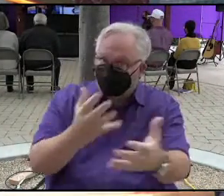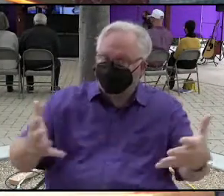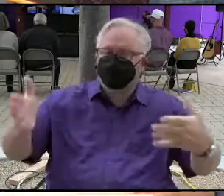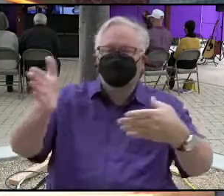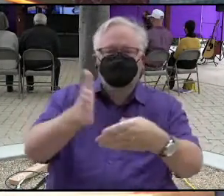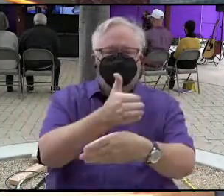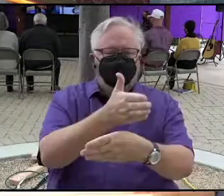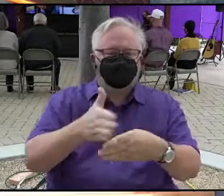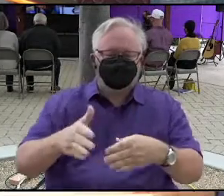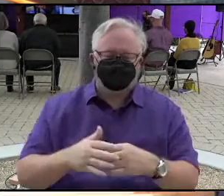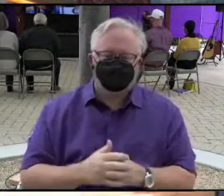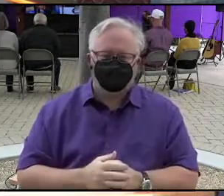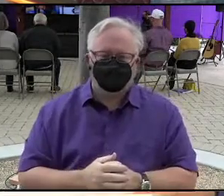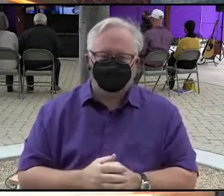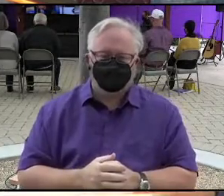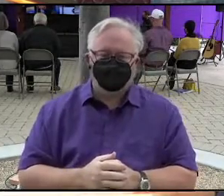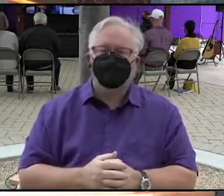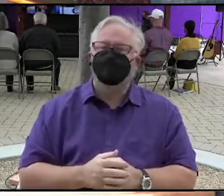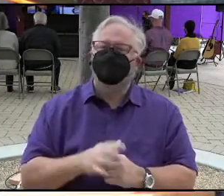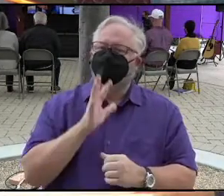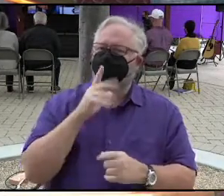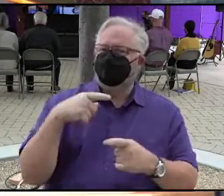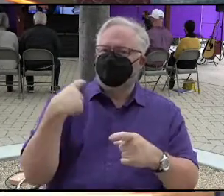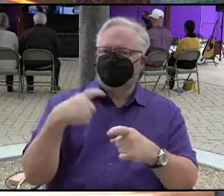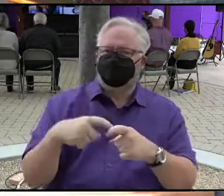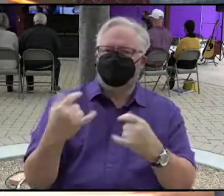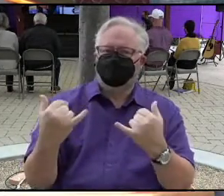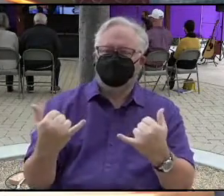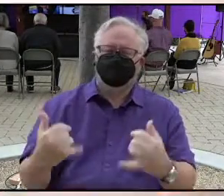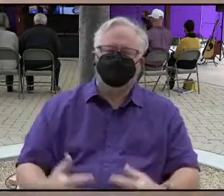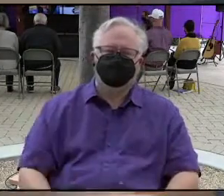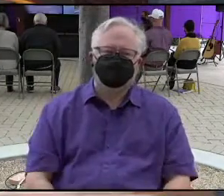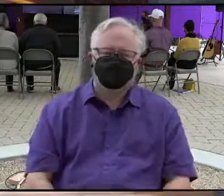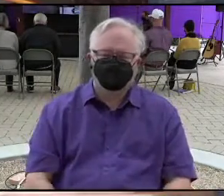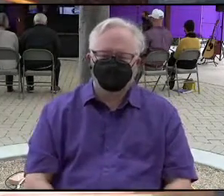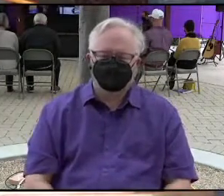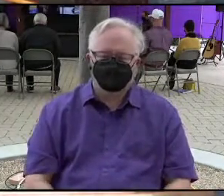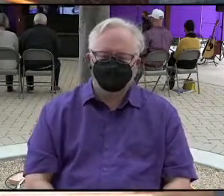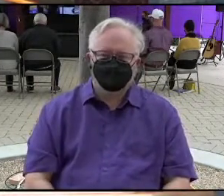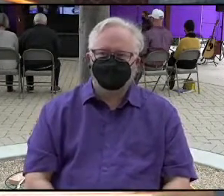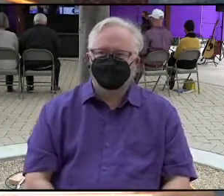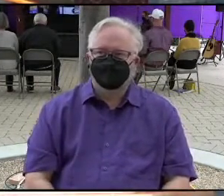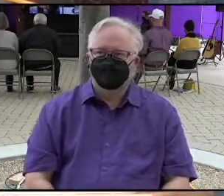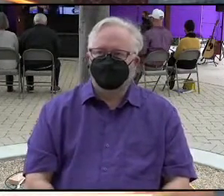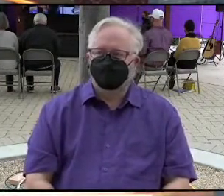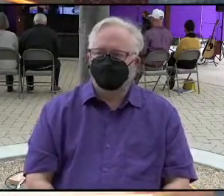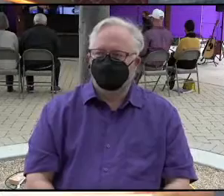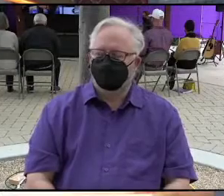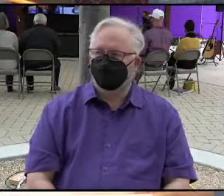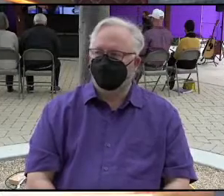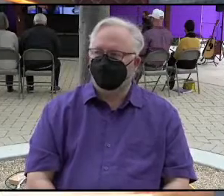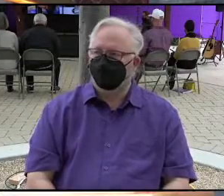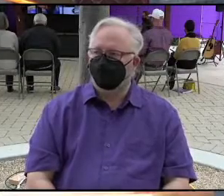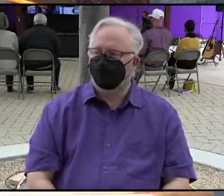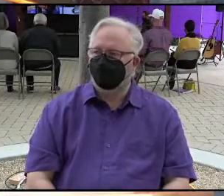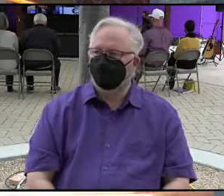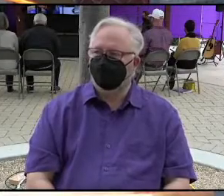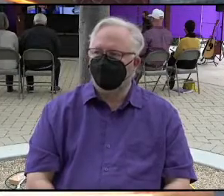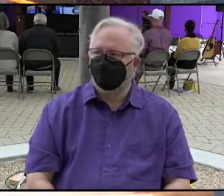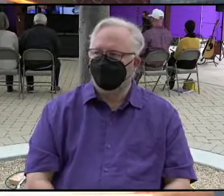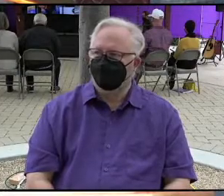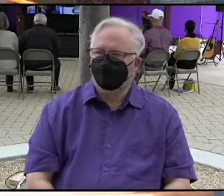you. Como manera de entrar juntos en el espíritu de la experiencia sagrada, tenemos algunos anuncios